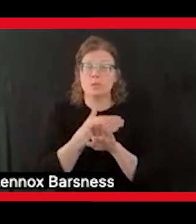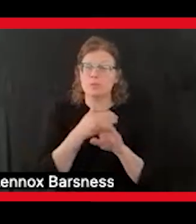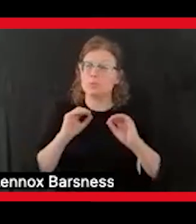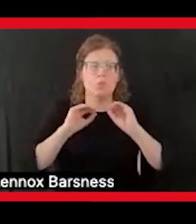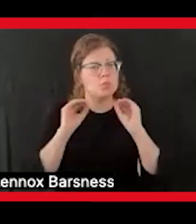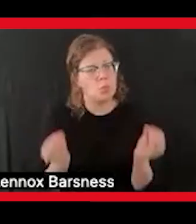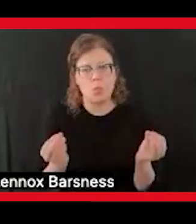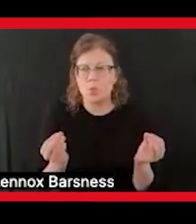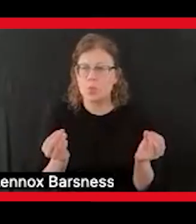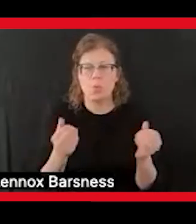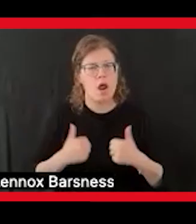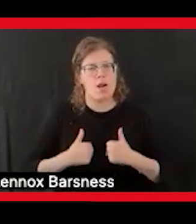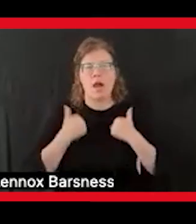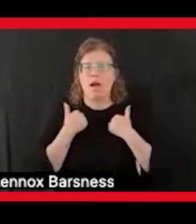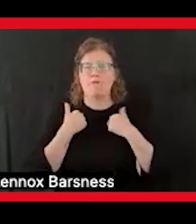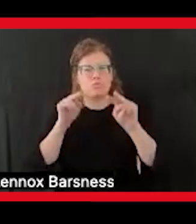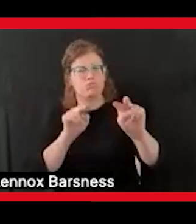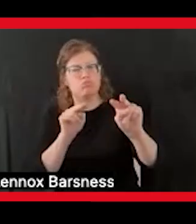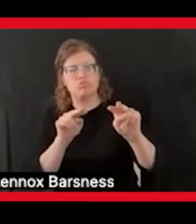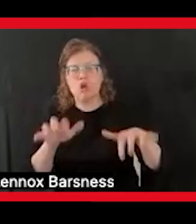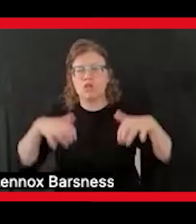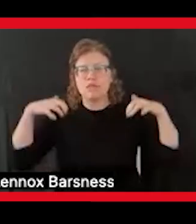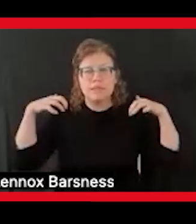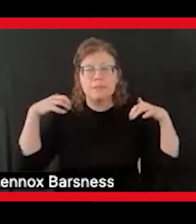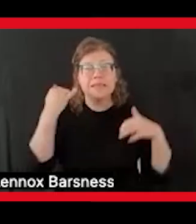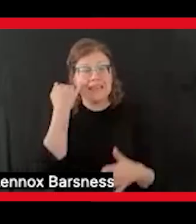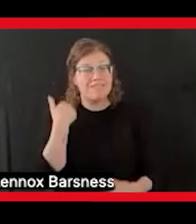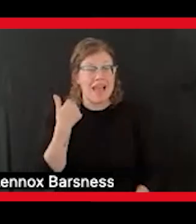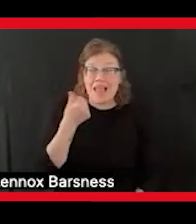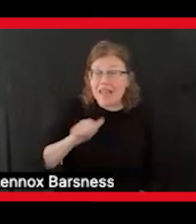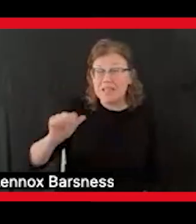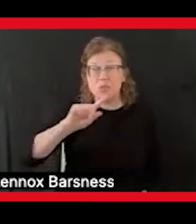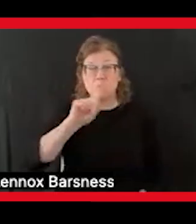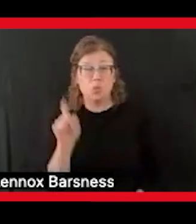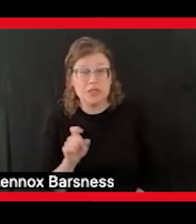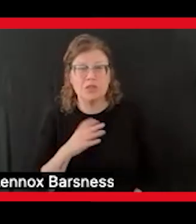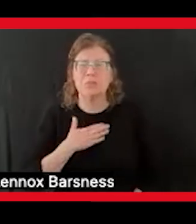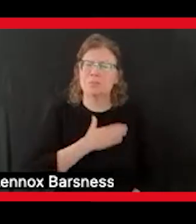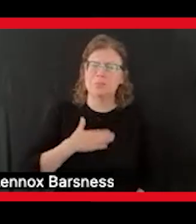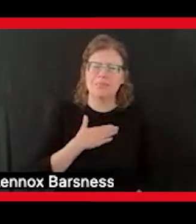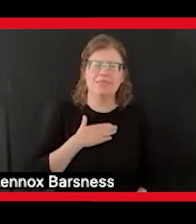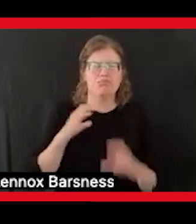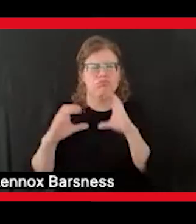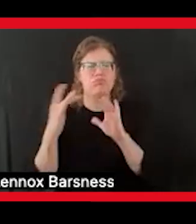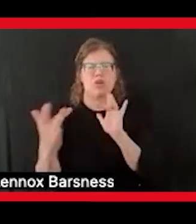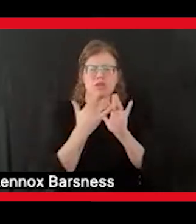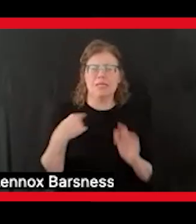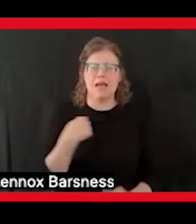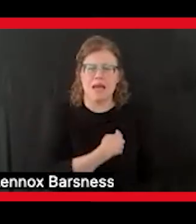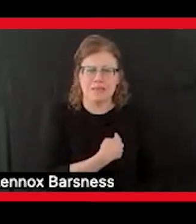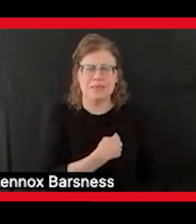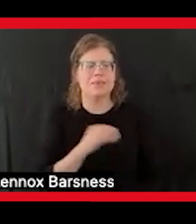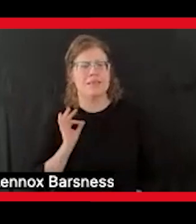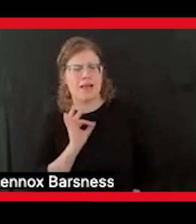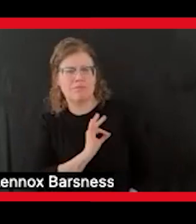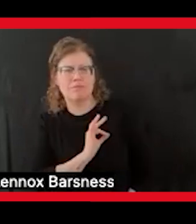questions, please email program staff. Our contact information will be on the next slide. The purpose of this session is to